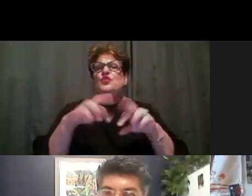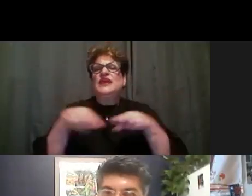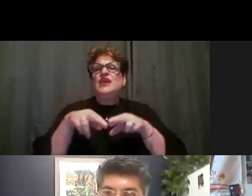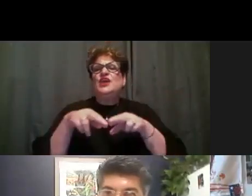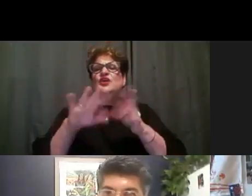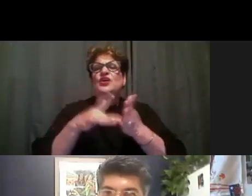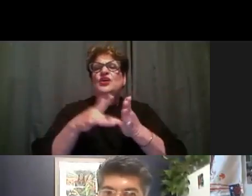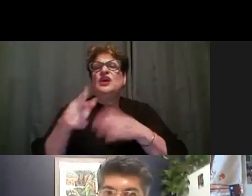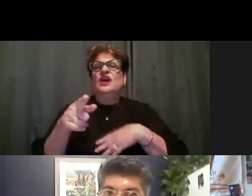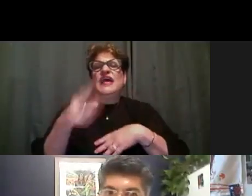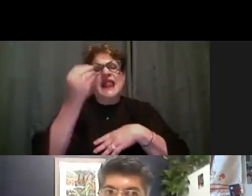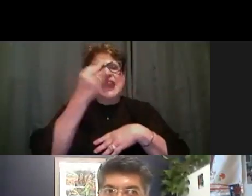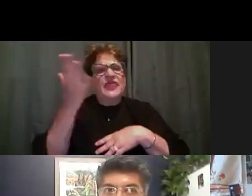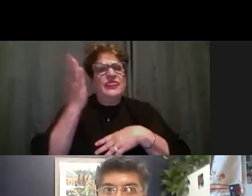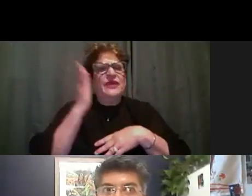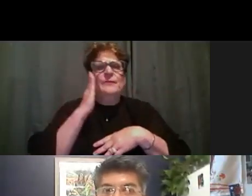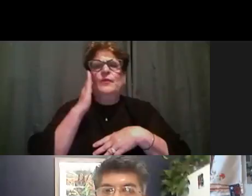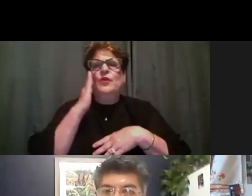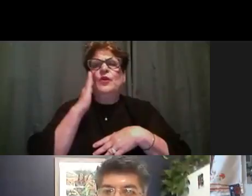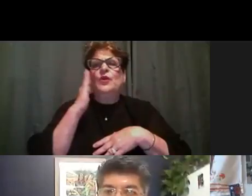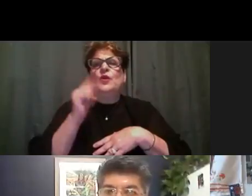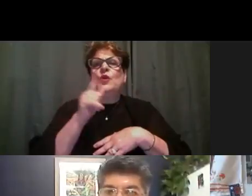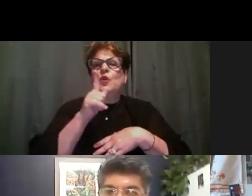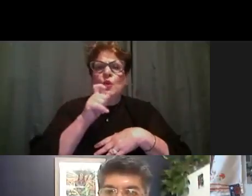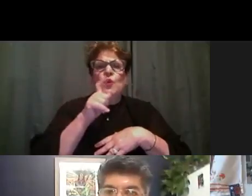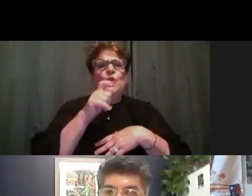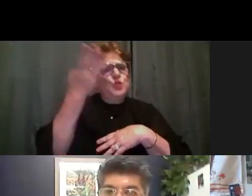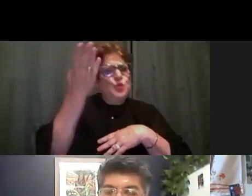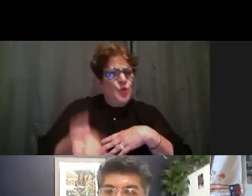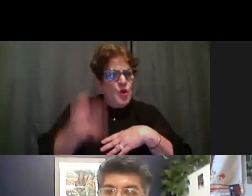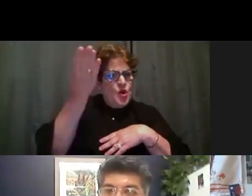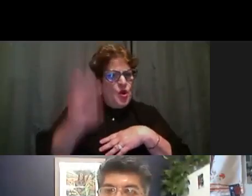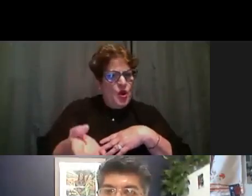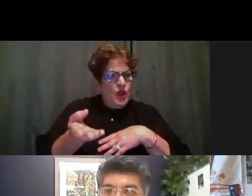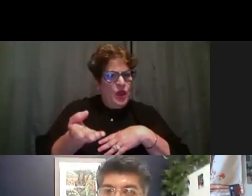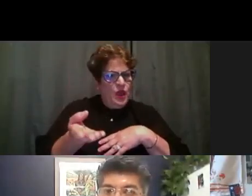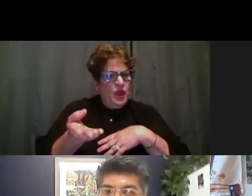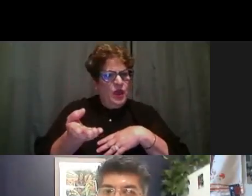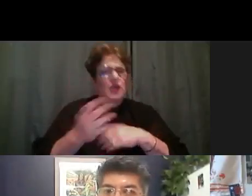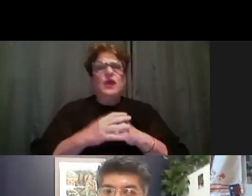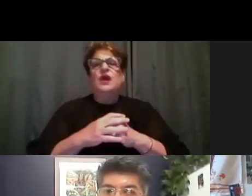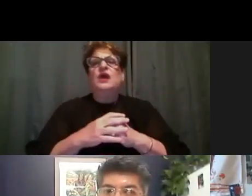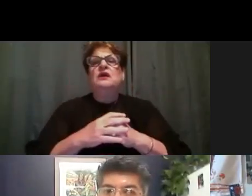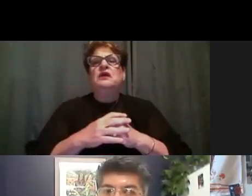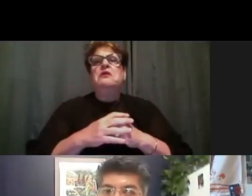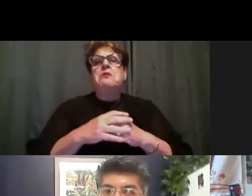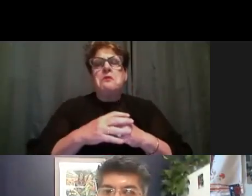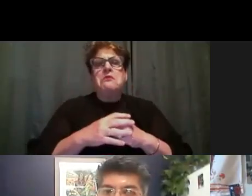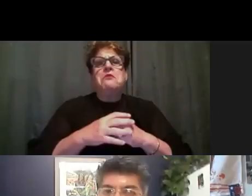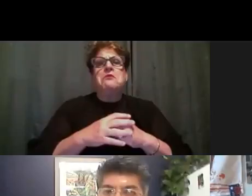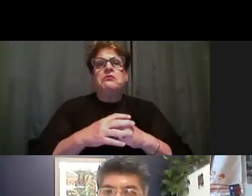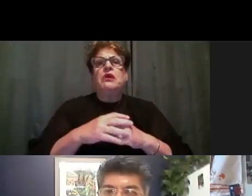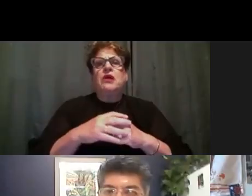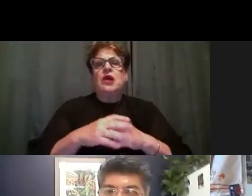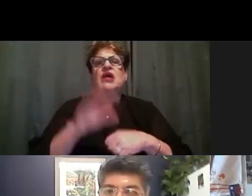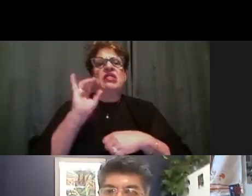and let them know who you really are. So that's when I